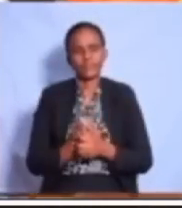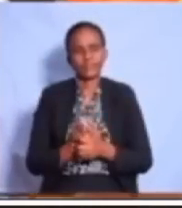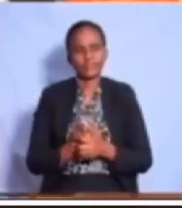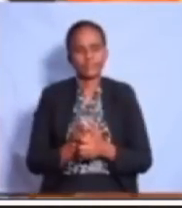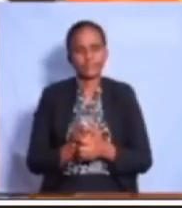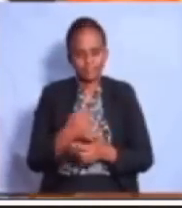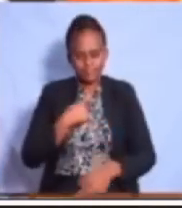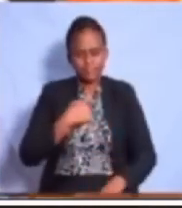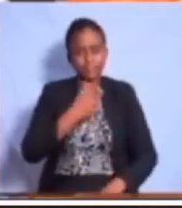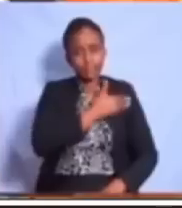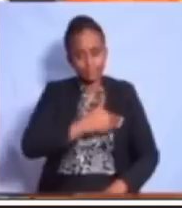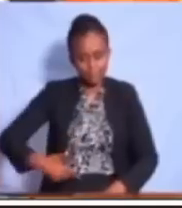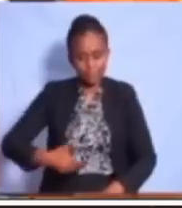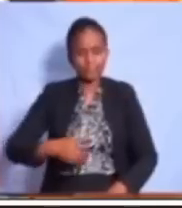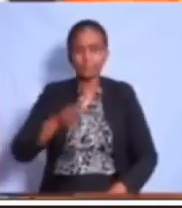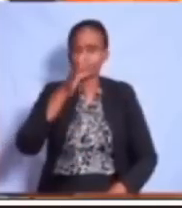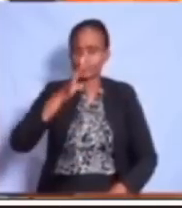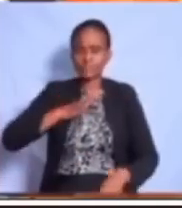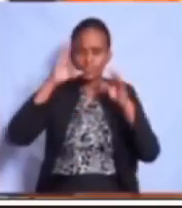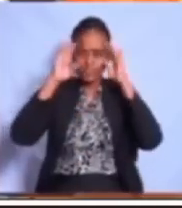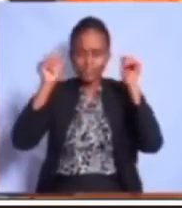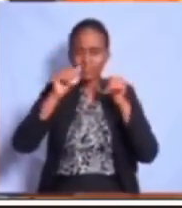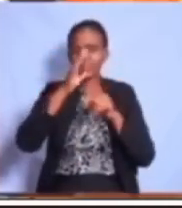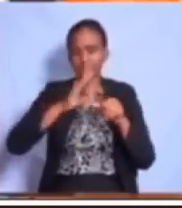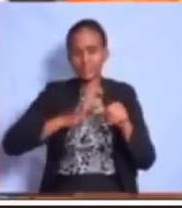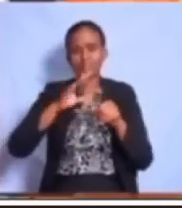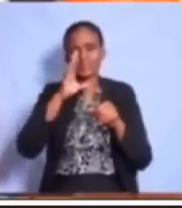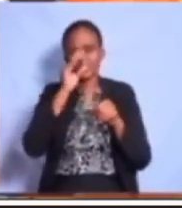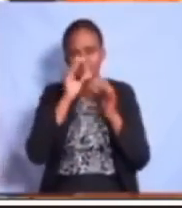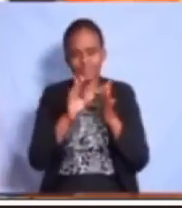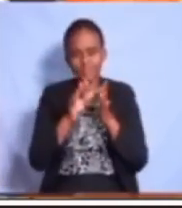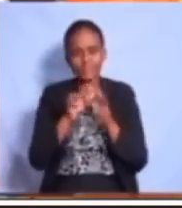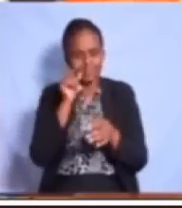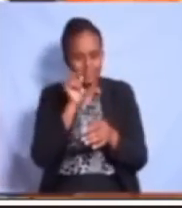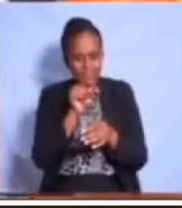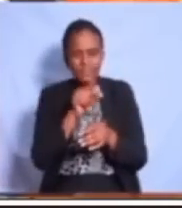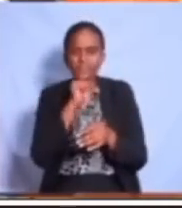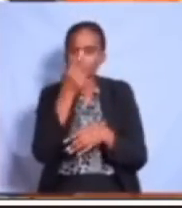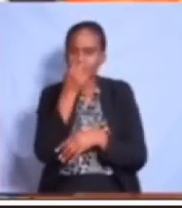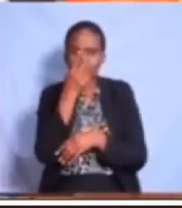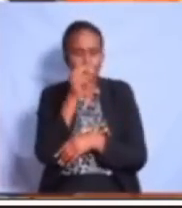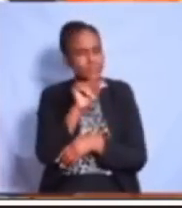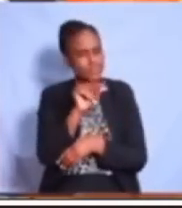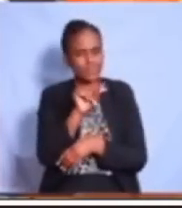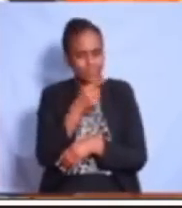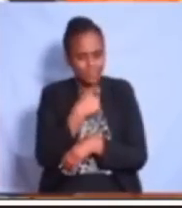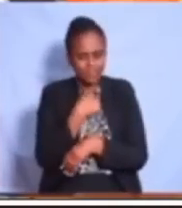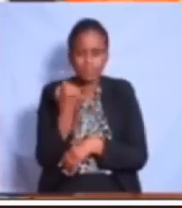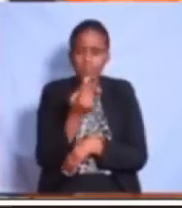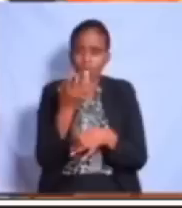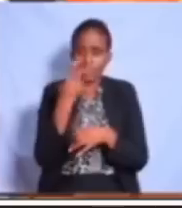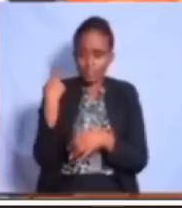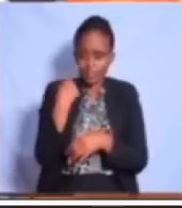progressive. I am serious, Madam President. Madam Speaker, this is not a joke. I want this House to